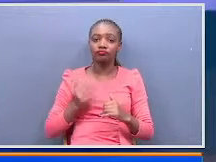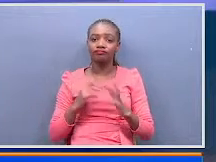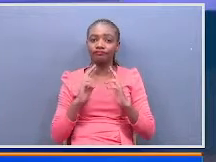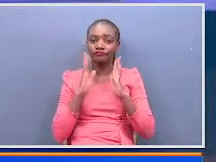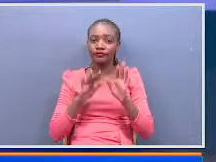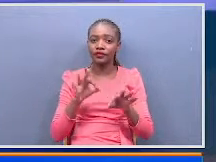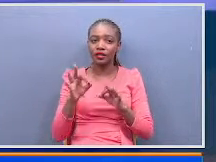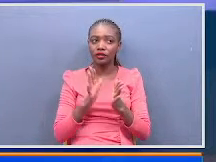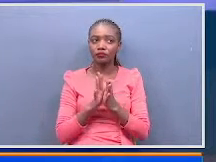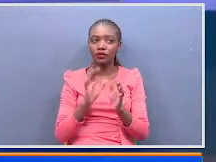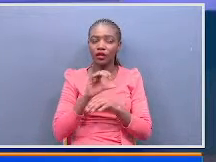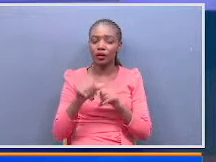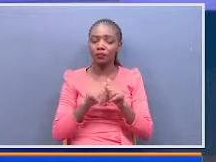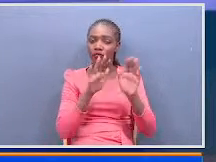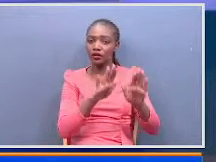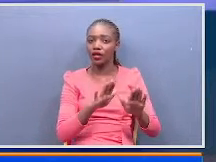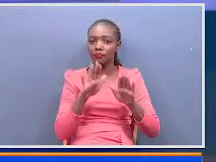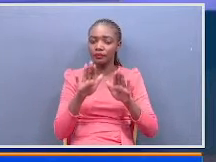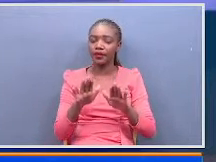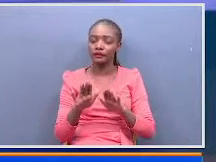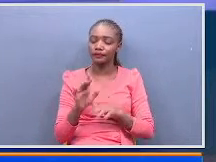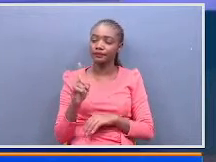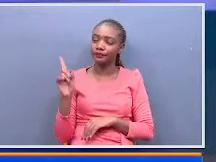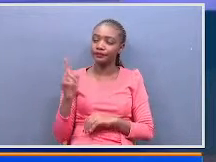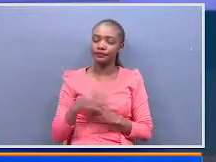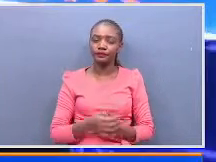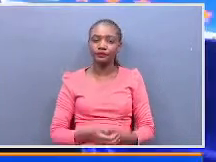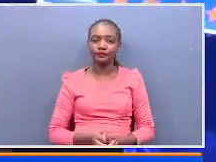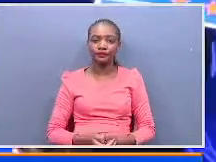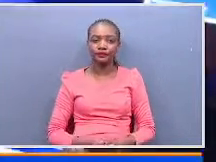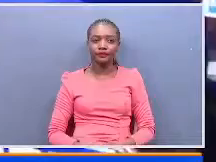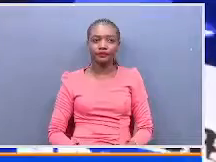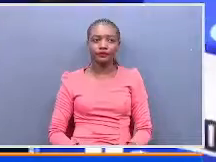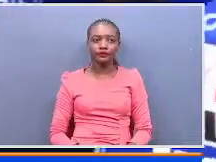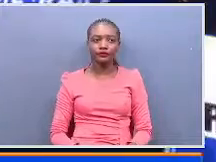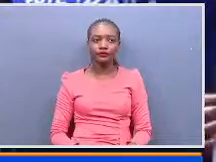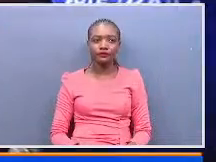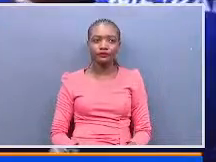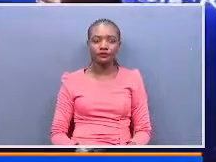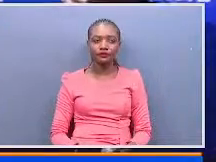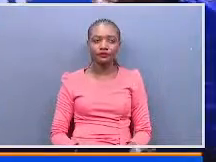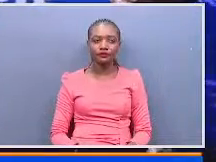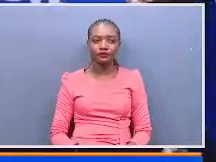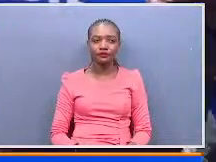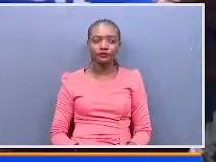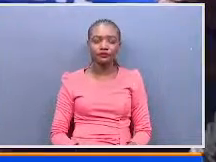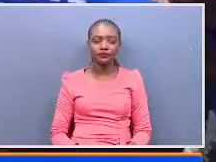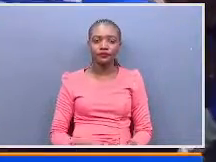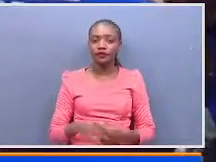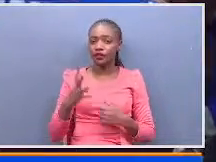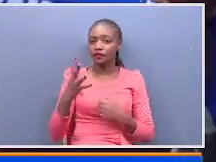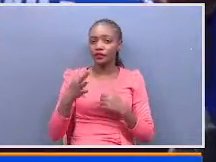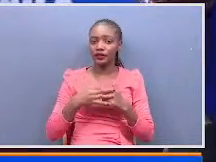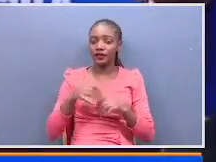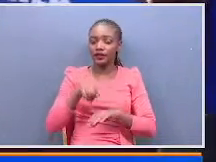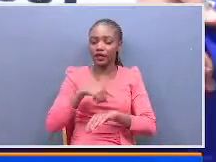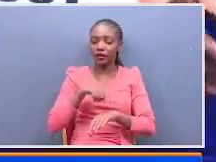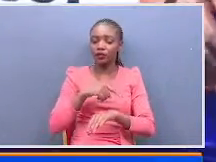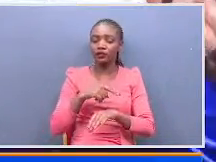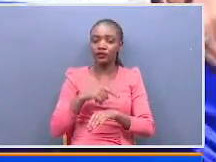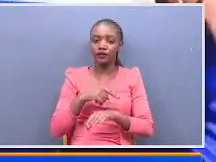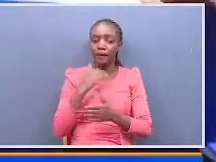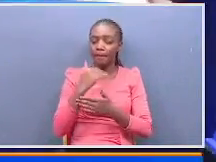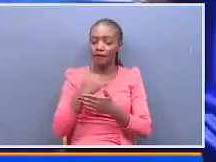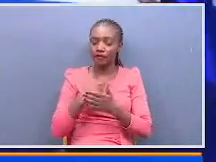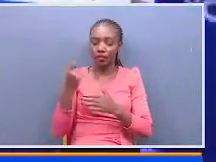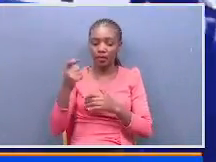the last-minute campaign efforts across the country. What a Mary. With 48 hours to the August